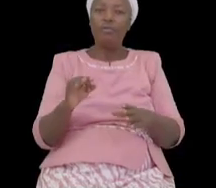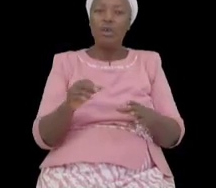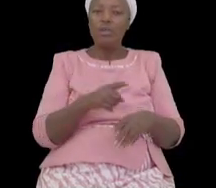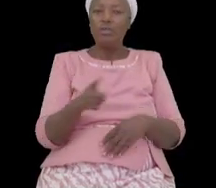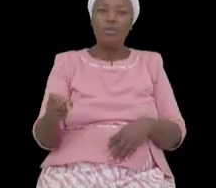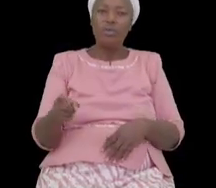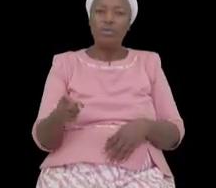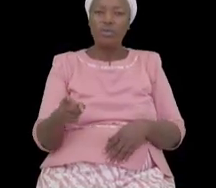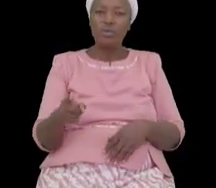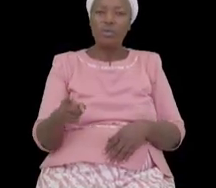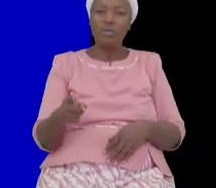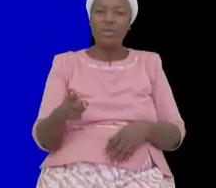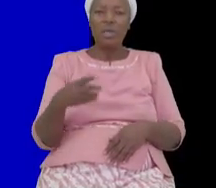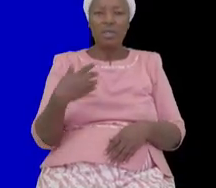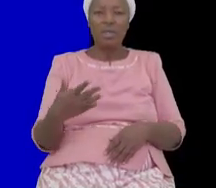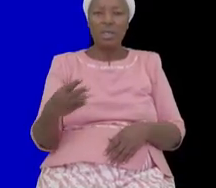attracting,